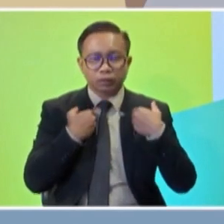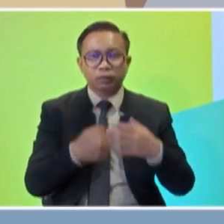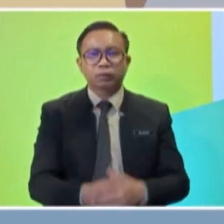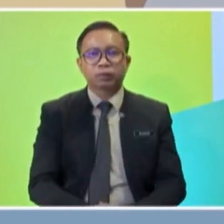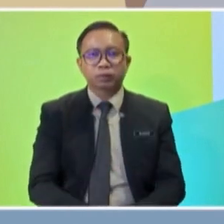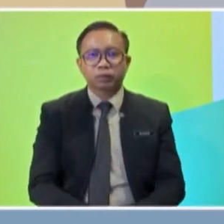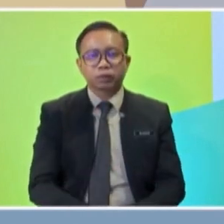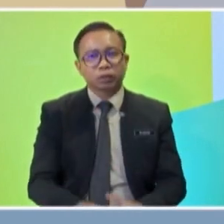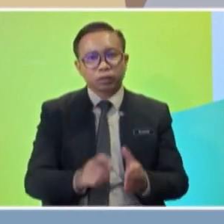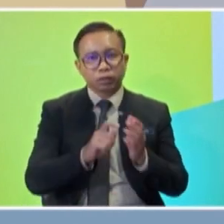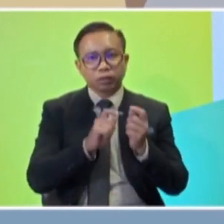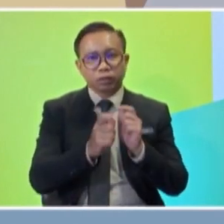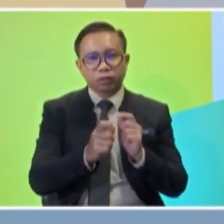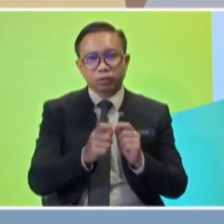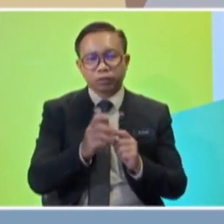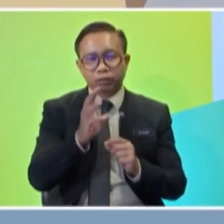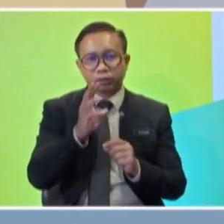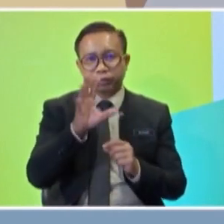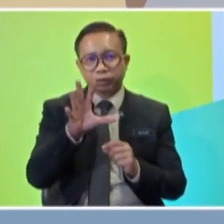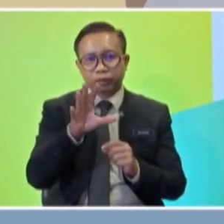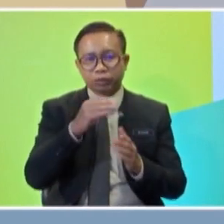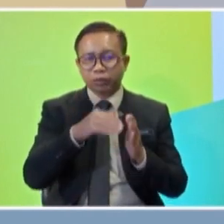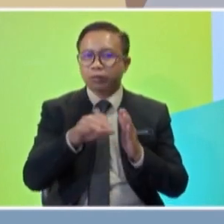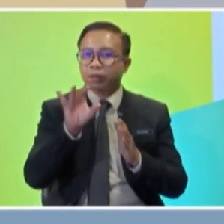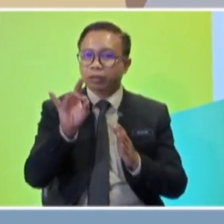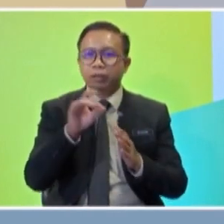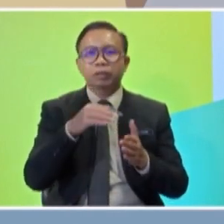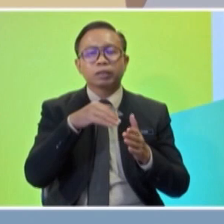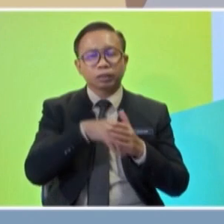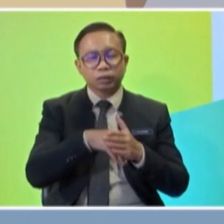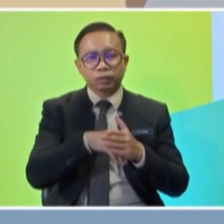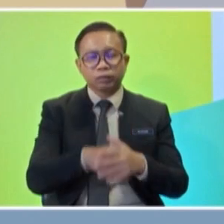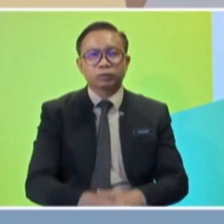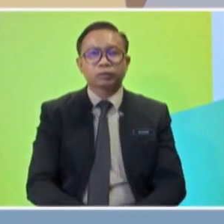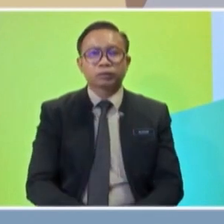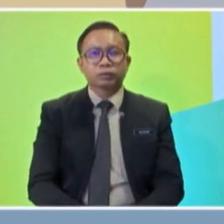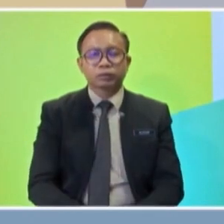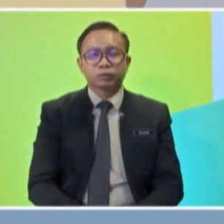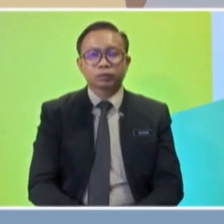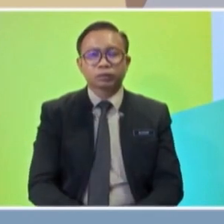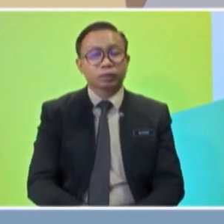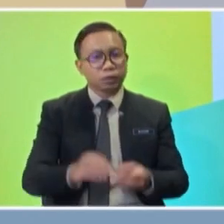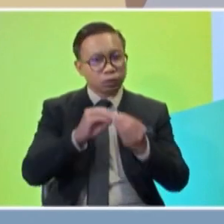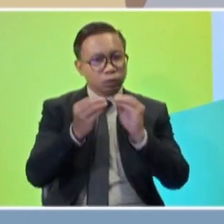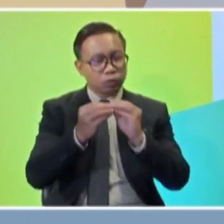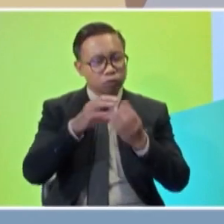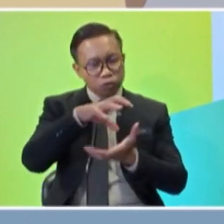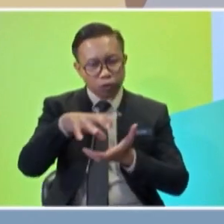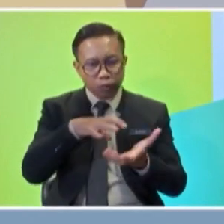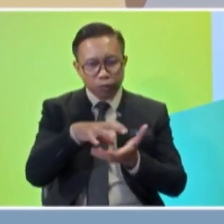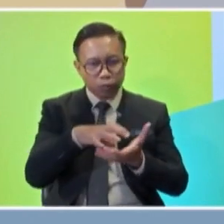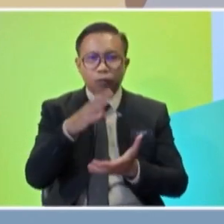we have to convert 6, 5 over 8 into improper fractions since it is a mixed number. So we'll